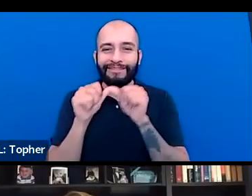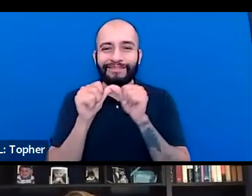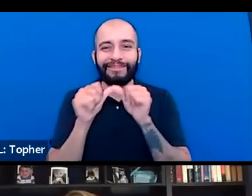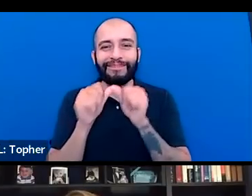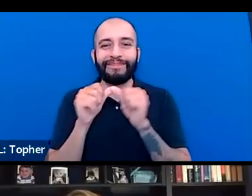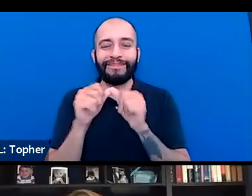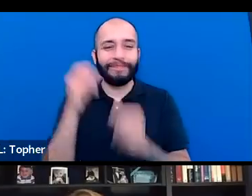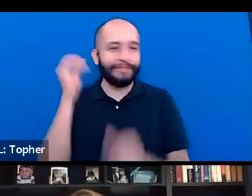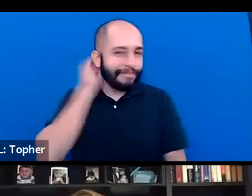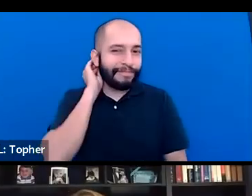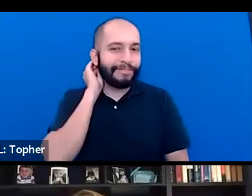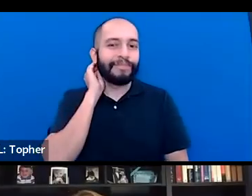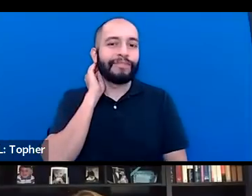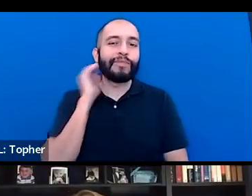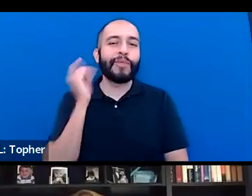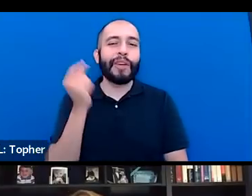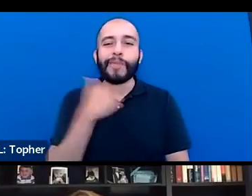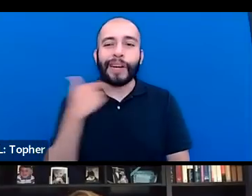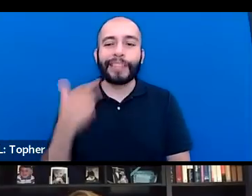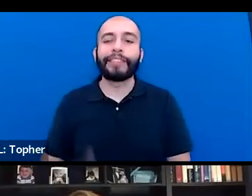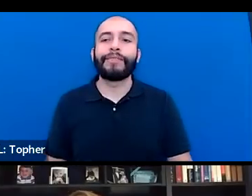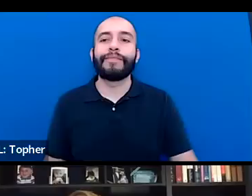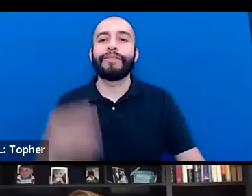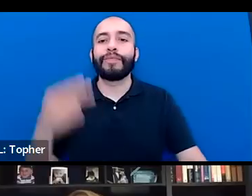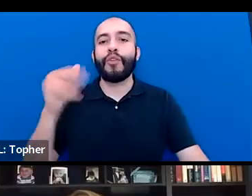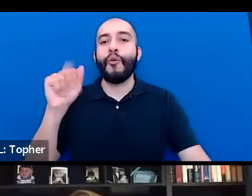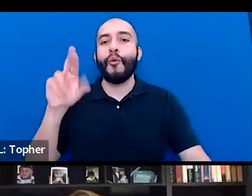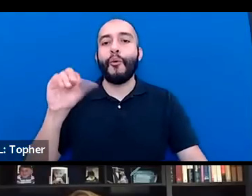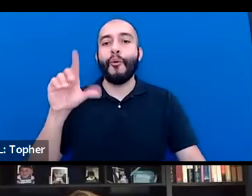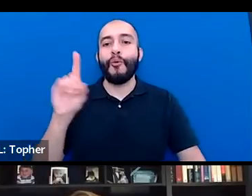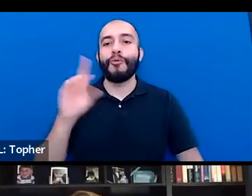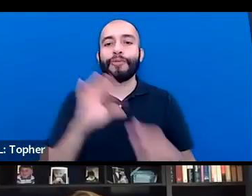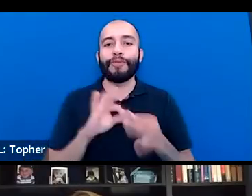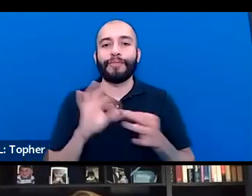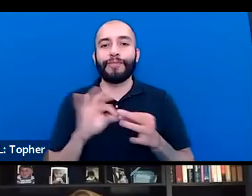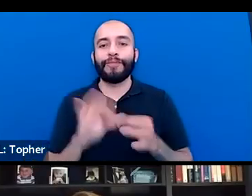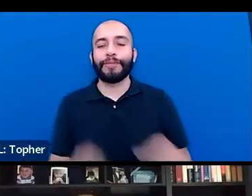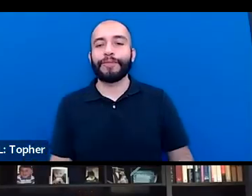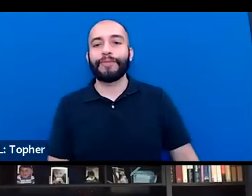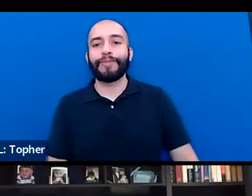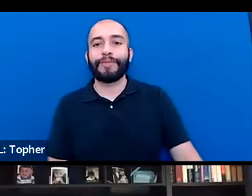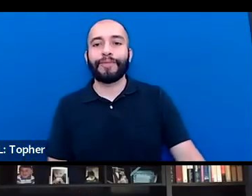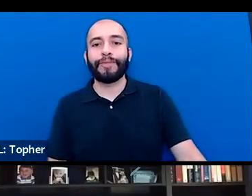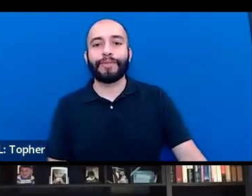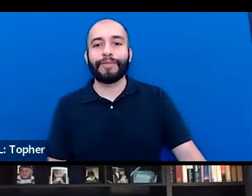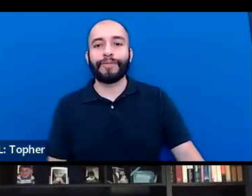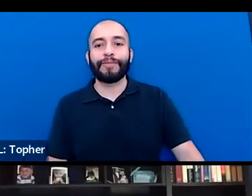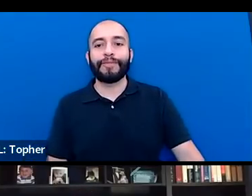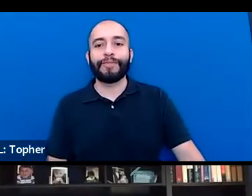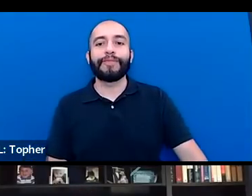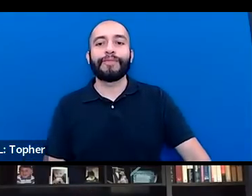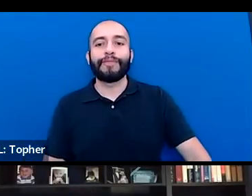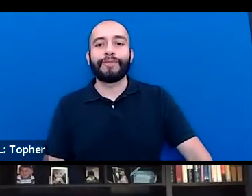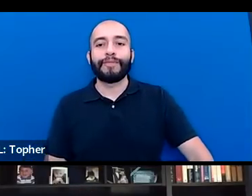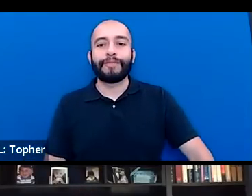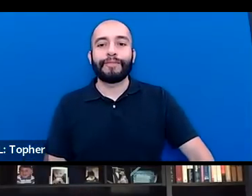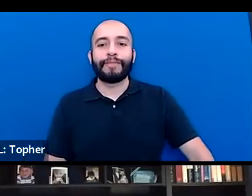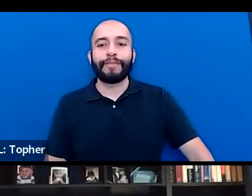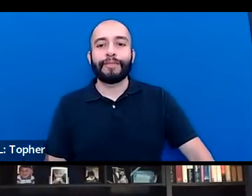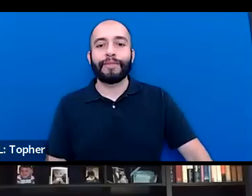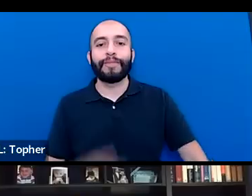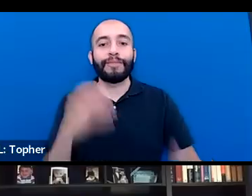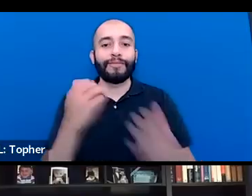to audience questions now. Let's switch to audience questions, and I'll get back to what I was about to say, which was followed up on what Sarah just